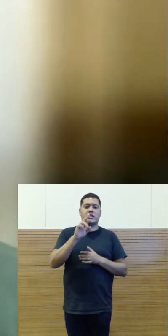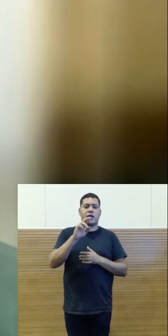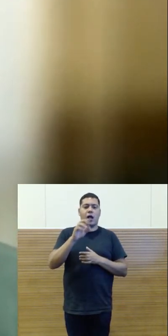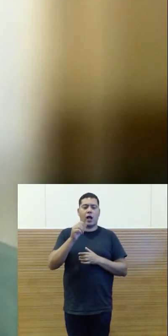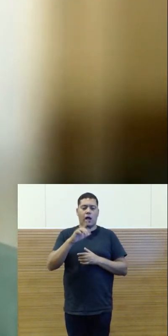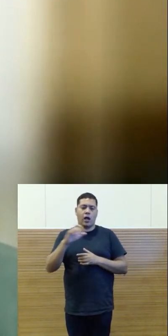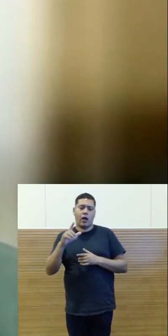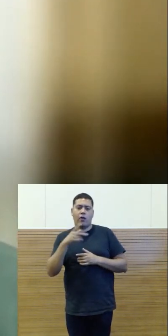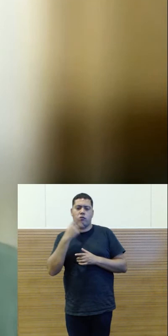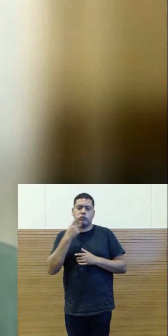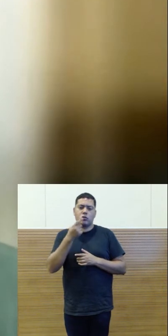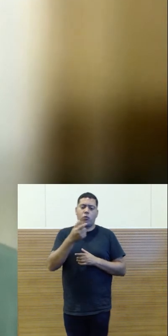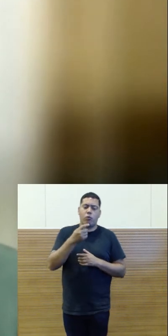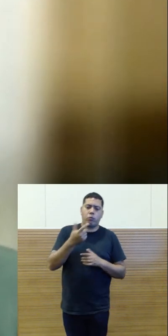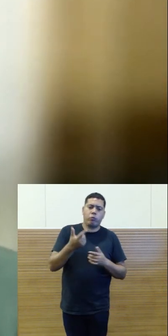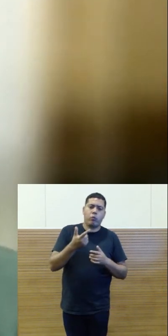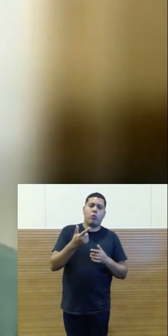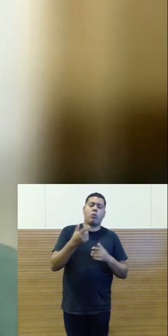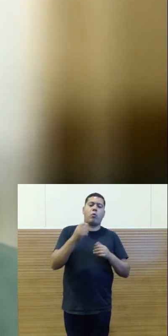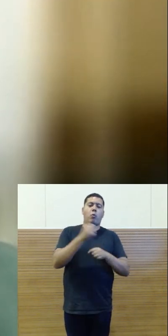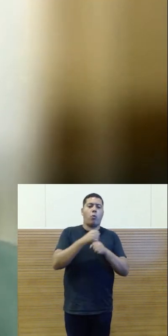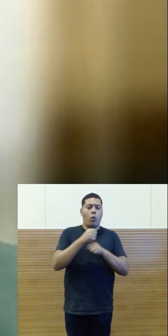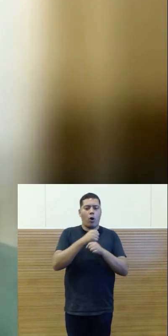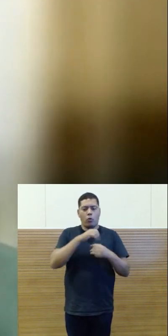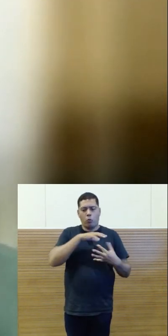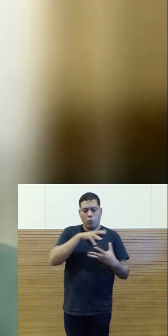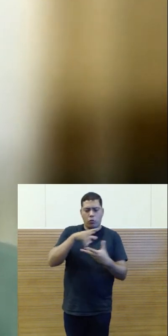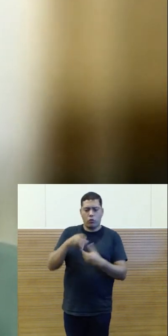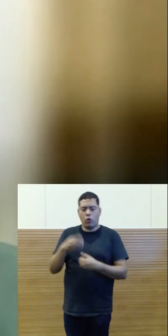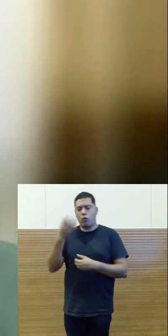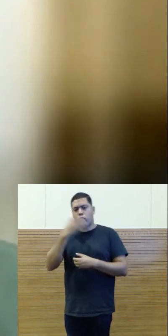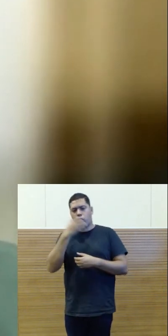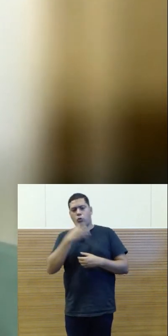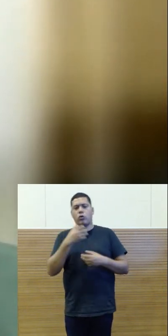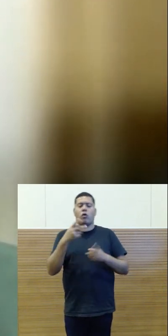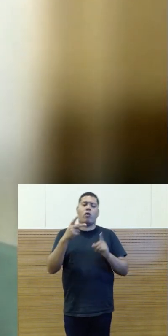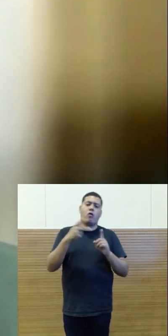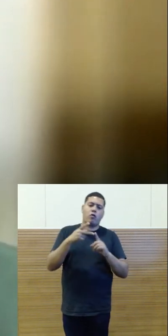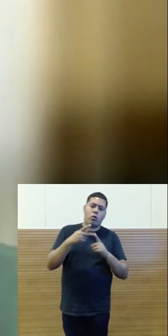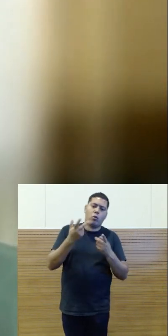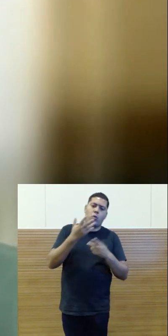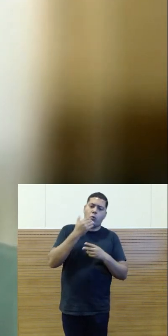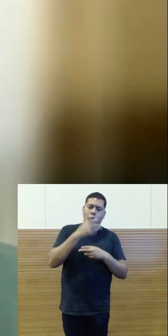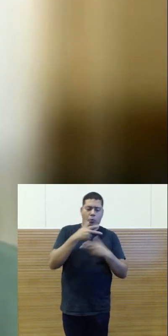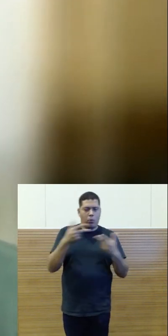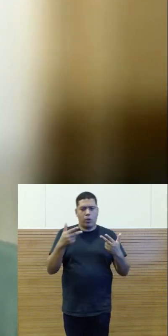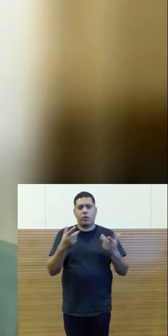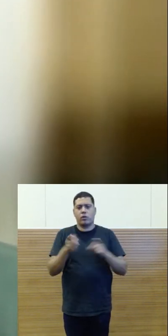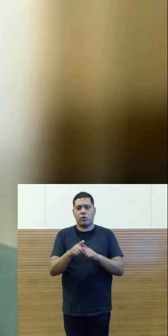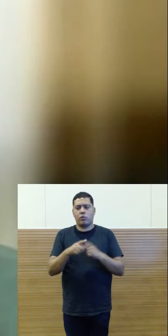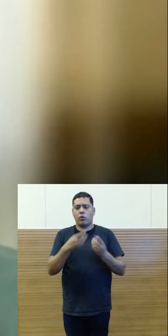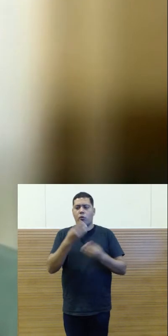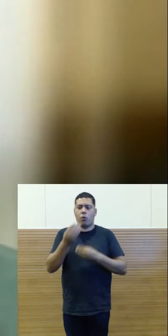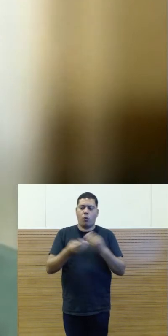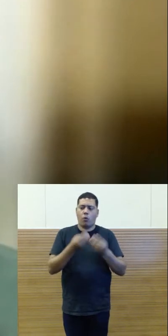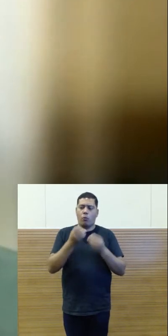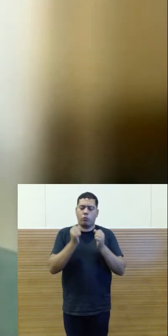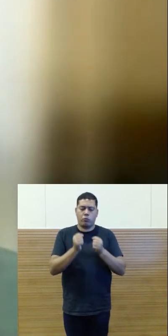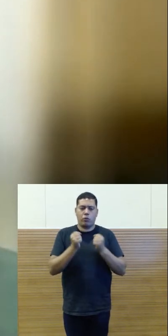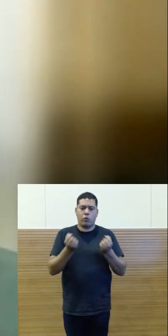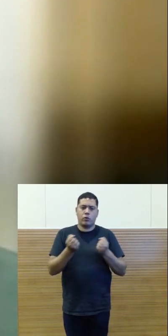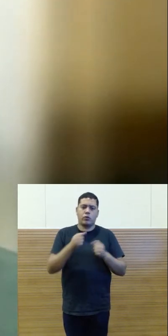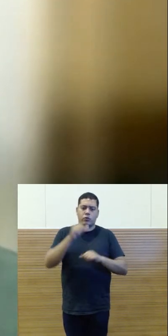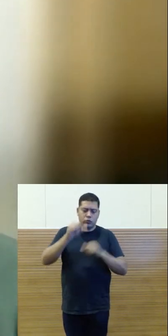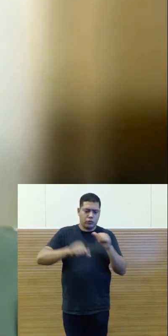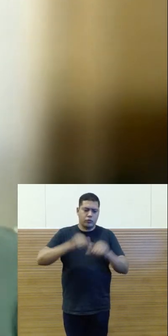Israel to speak a bit about the International Year of Fruits and Vegetables, and how this agenda